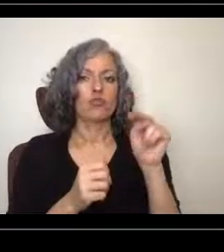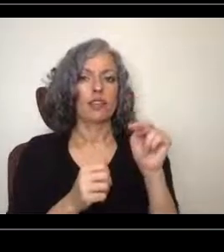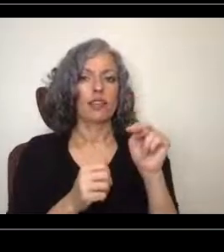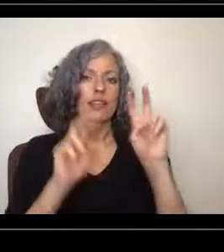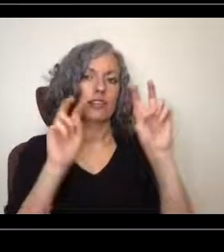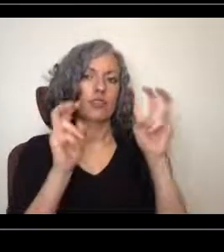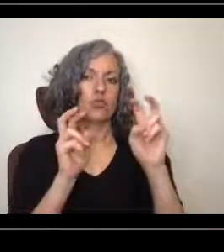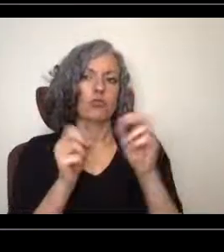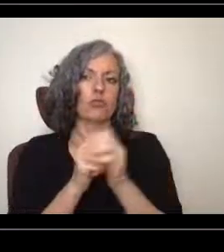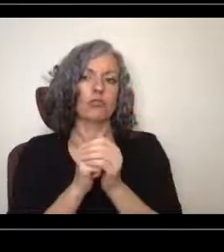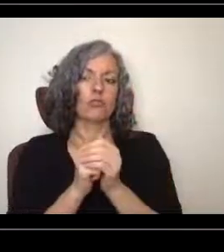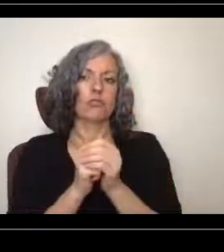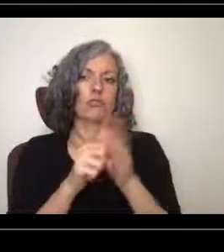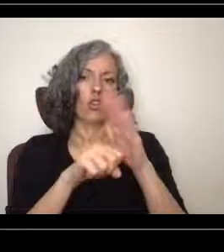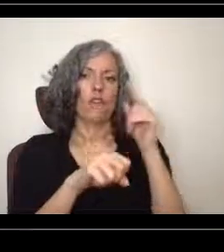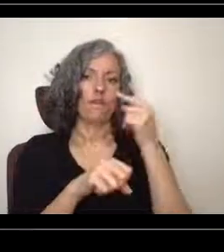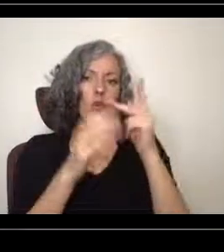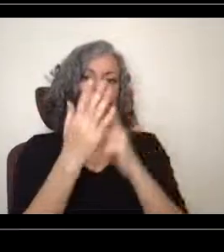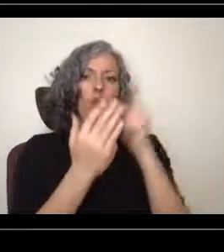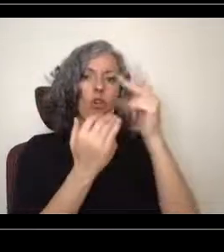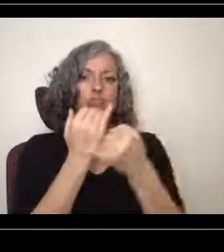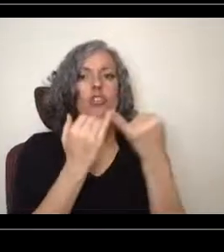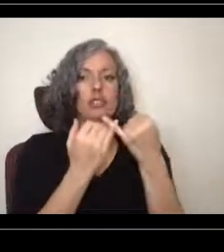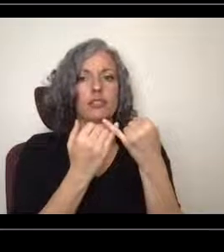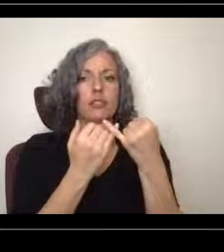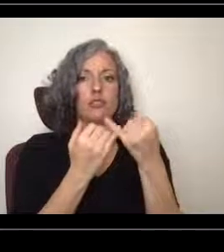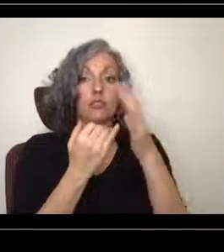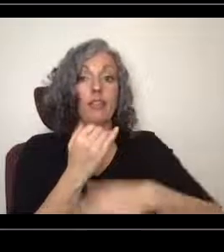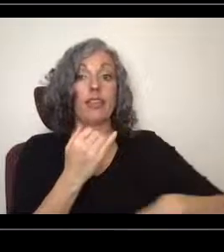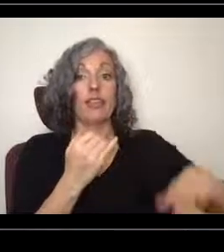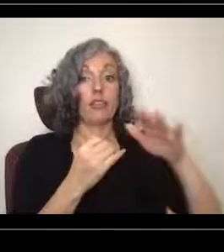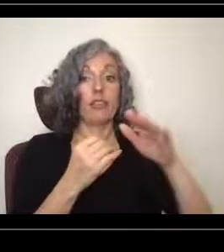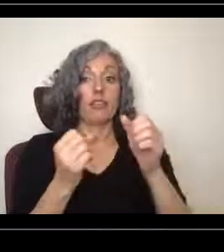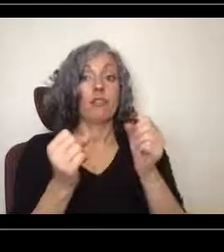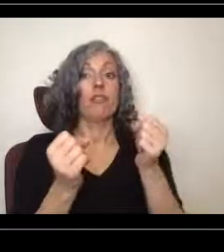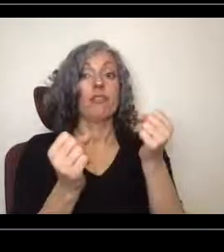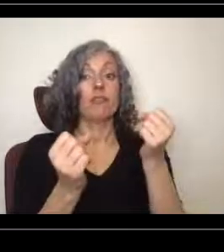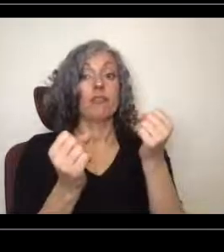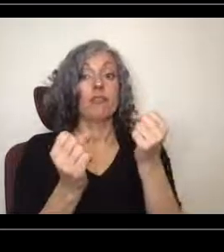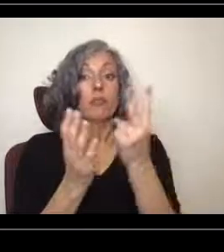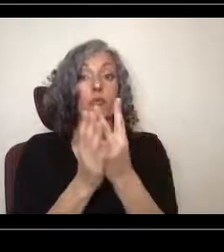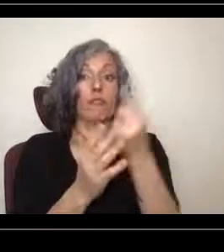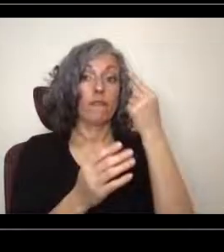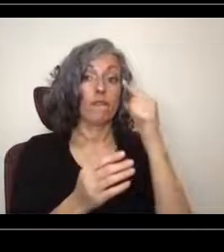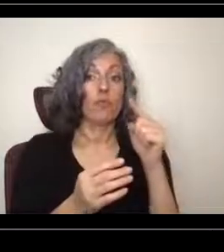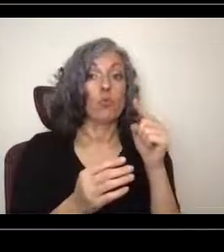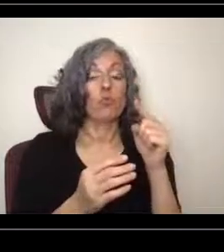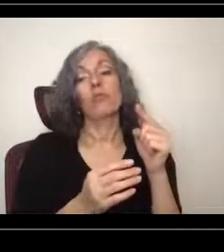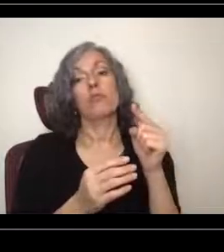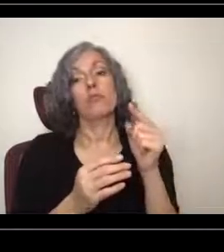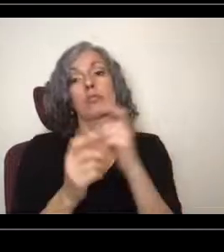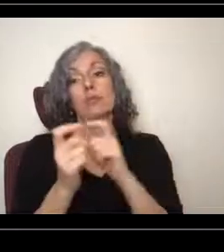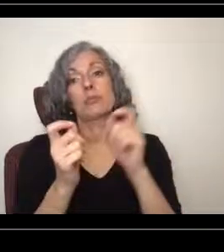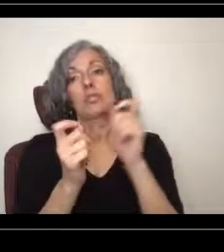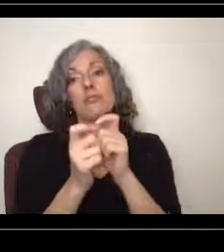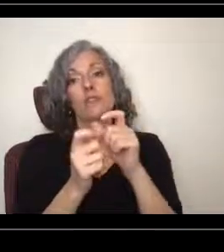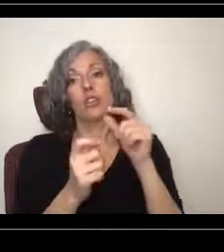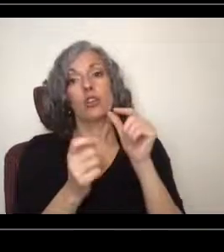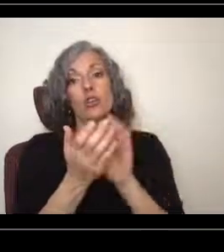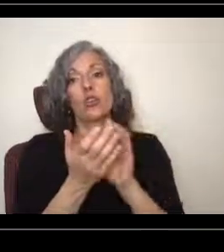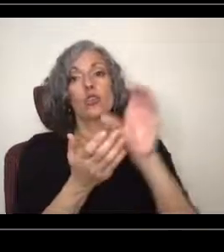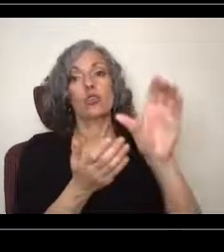a call for projects to the districts, and they submit their priority projects for particular grant programs